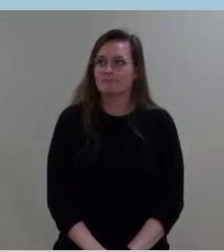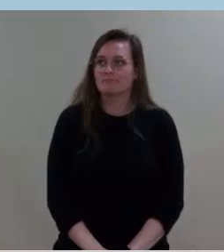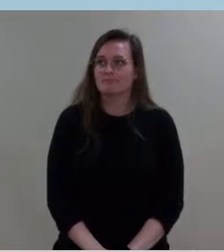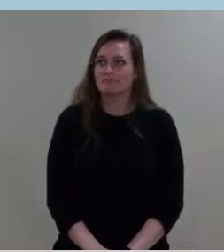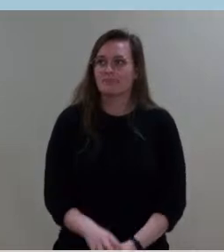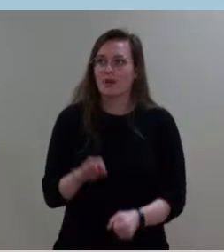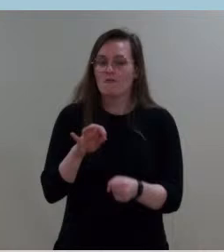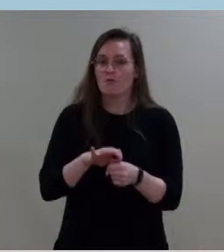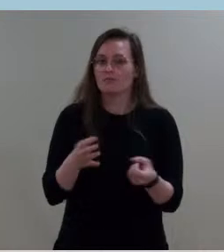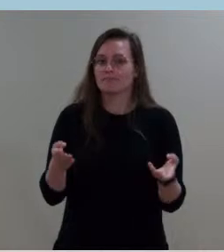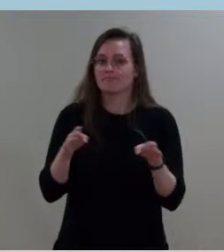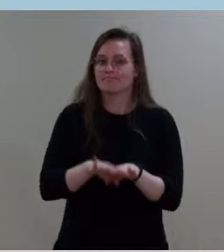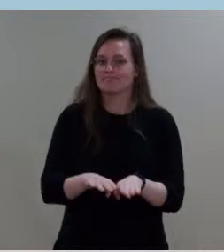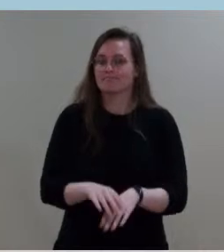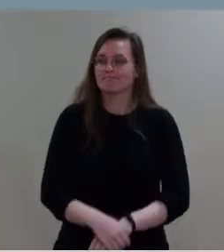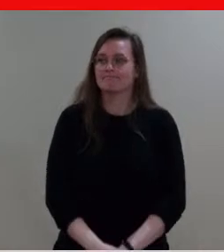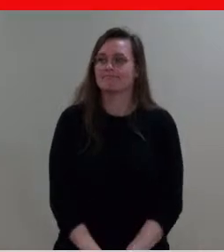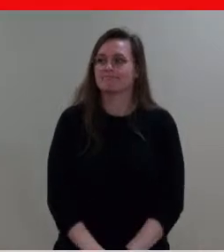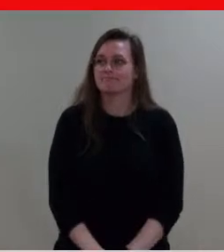Voting is now closed.